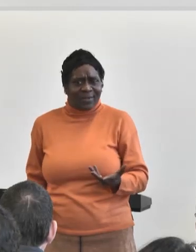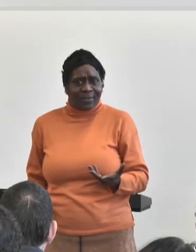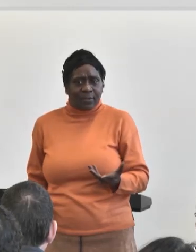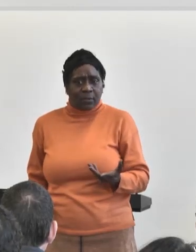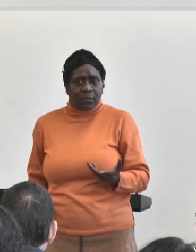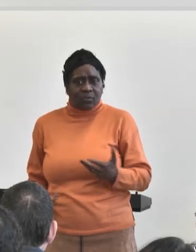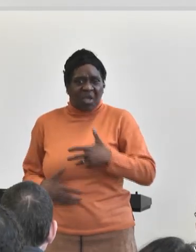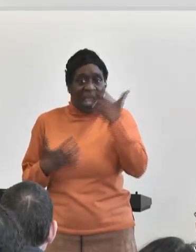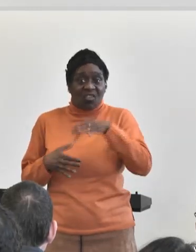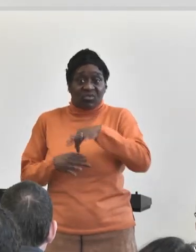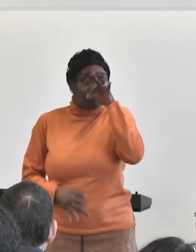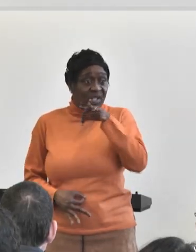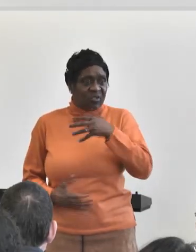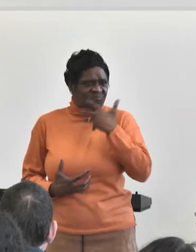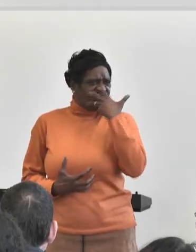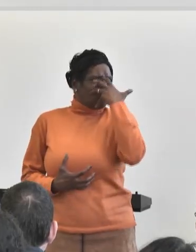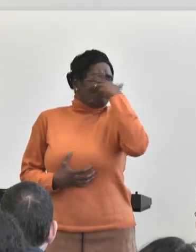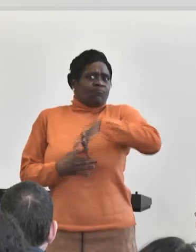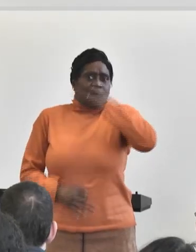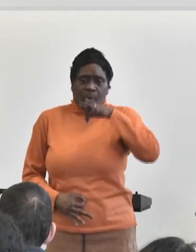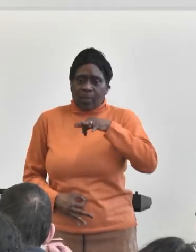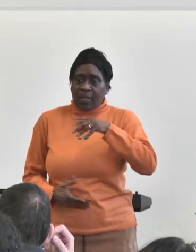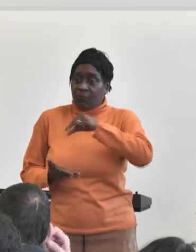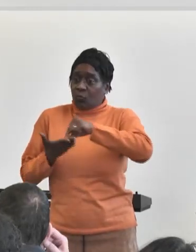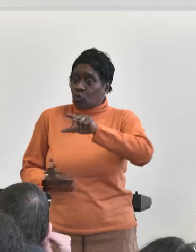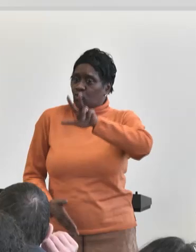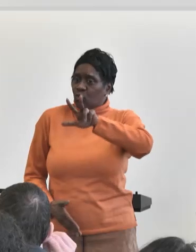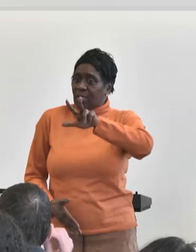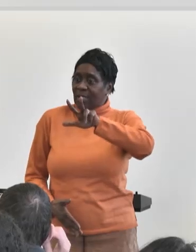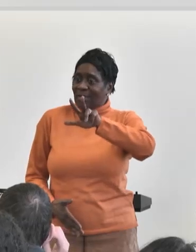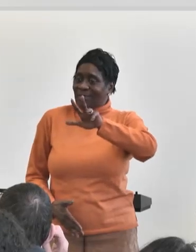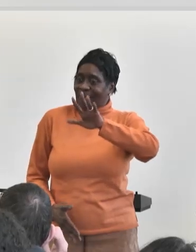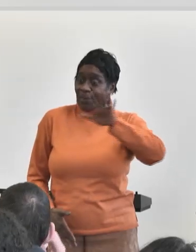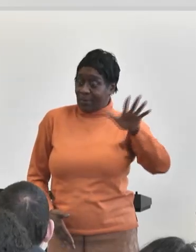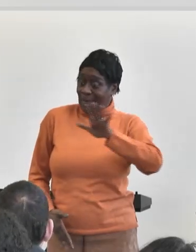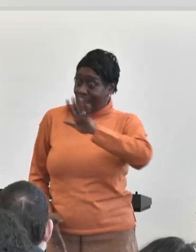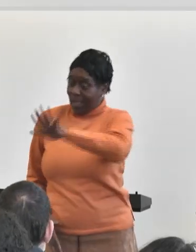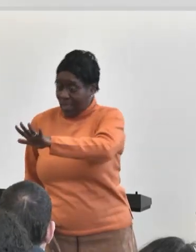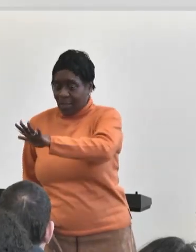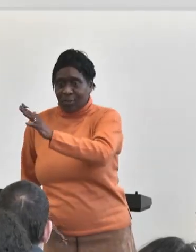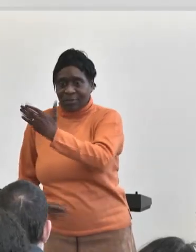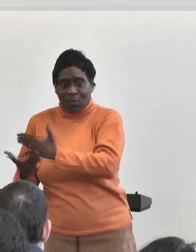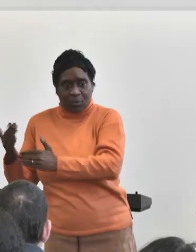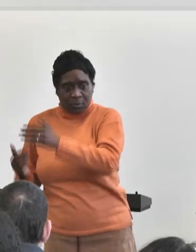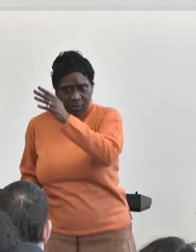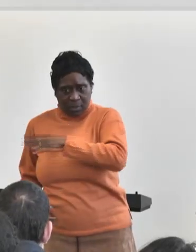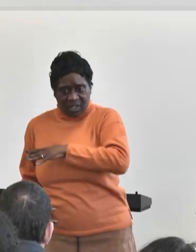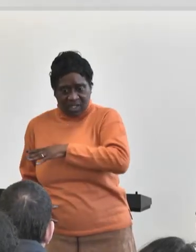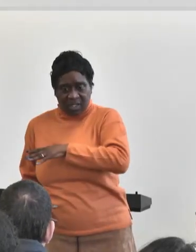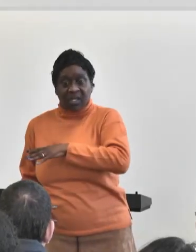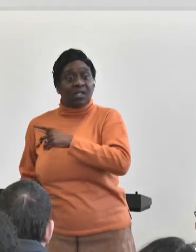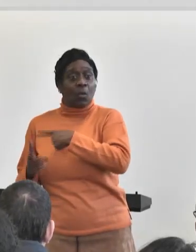There was an angry spirit. In verse 3, they laid hands on them. They put them in